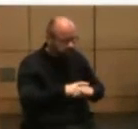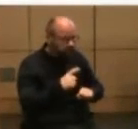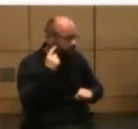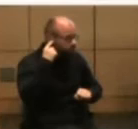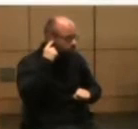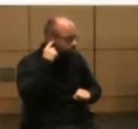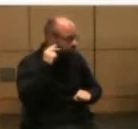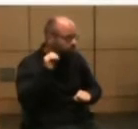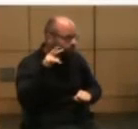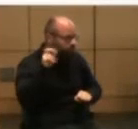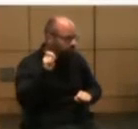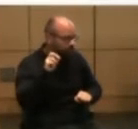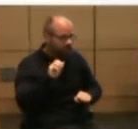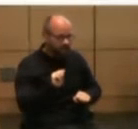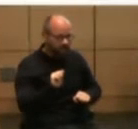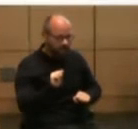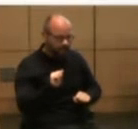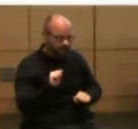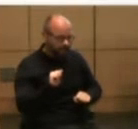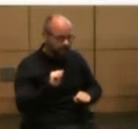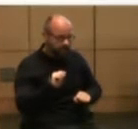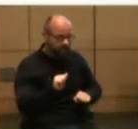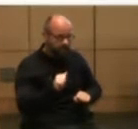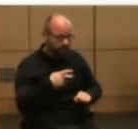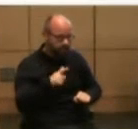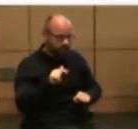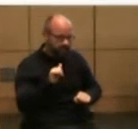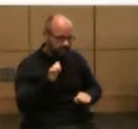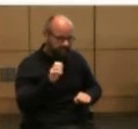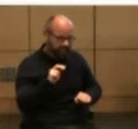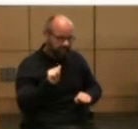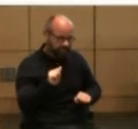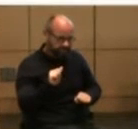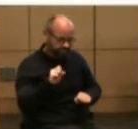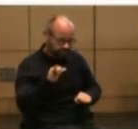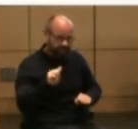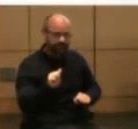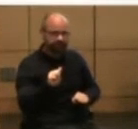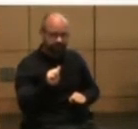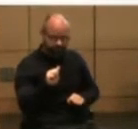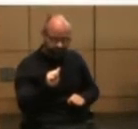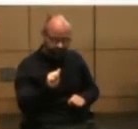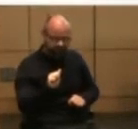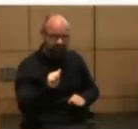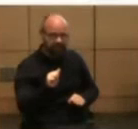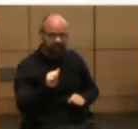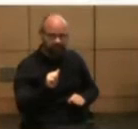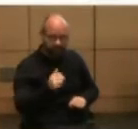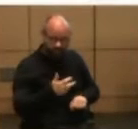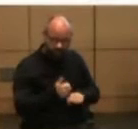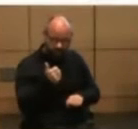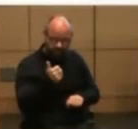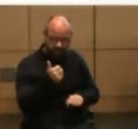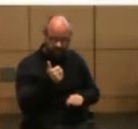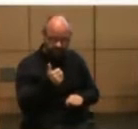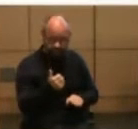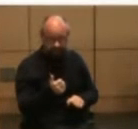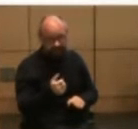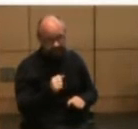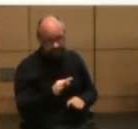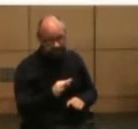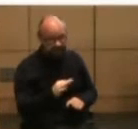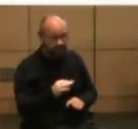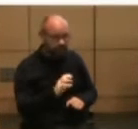aplasia. It's harder to do. It's harder to recommend for that for a child with